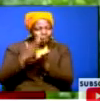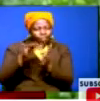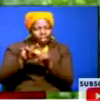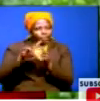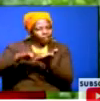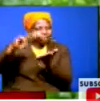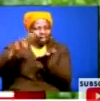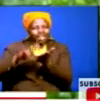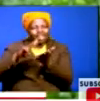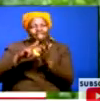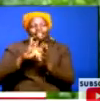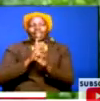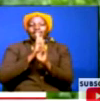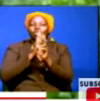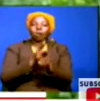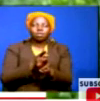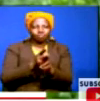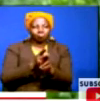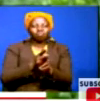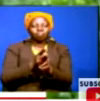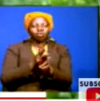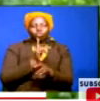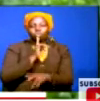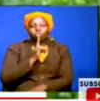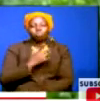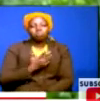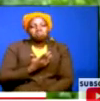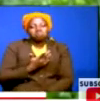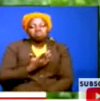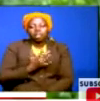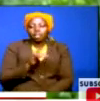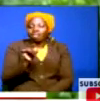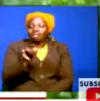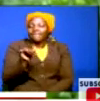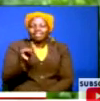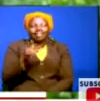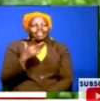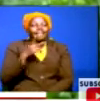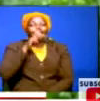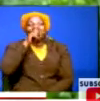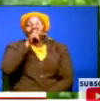results. So, who is this whistleblower?